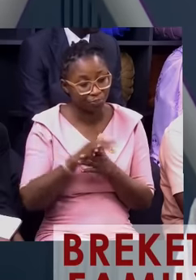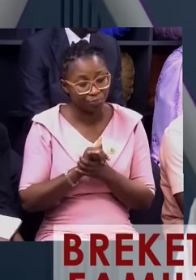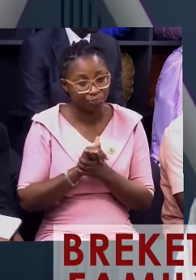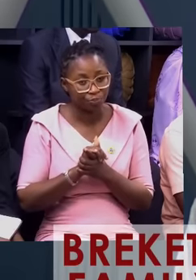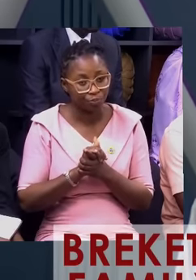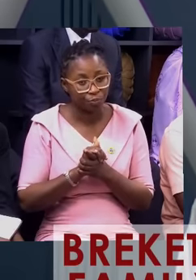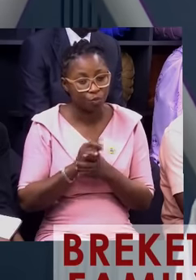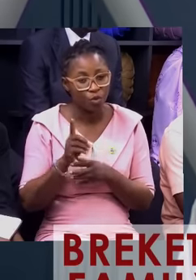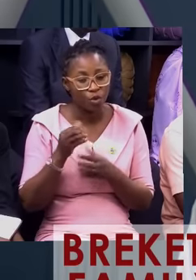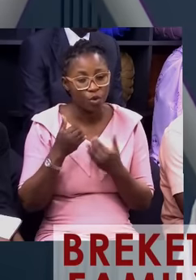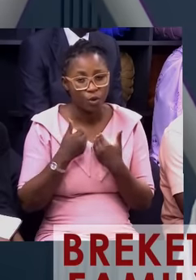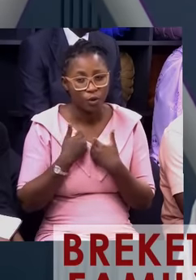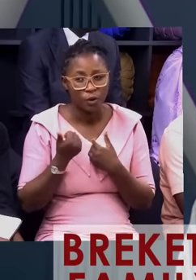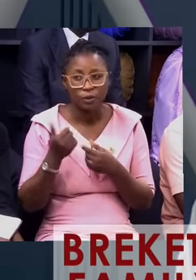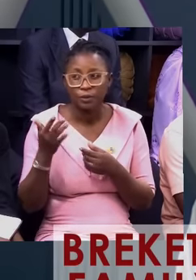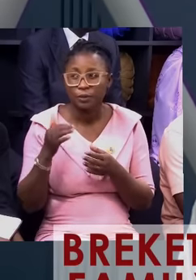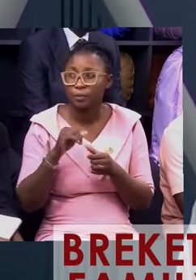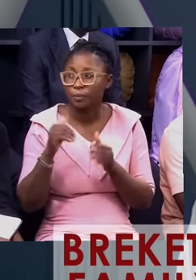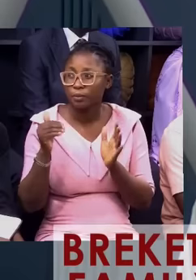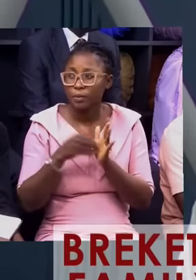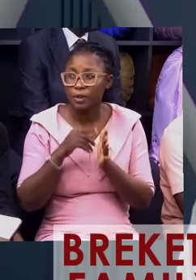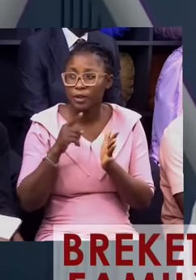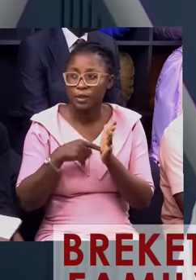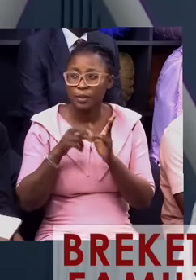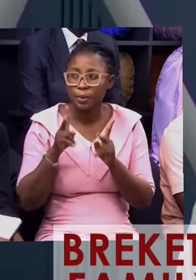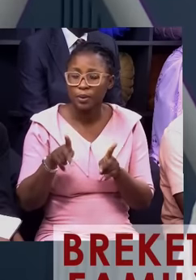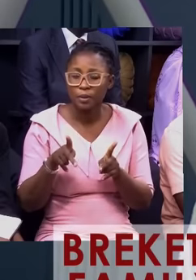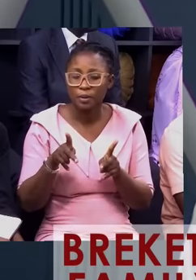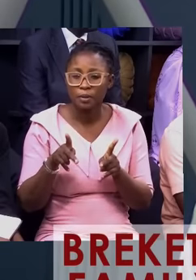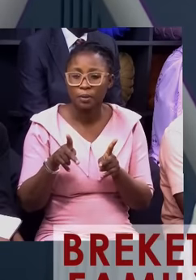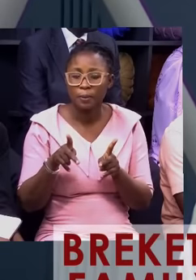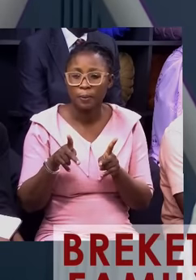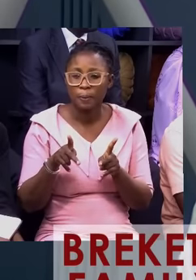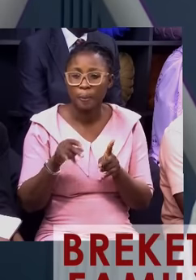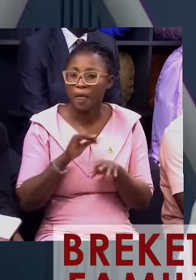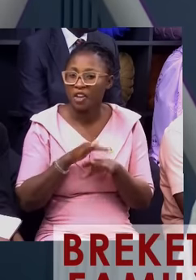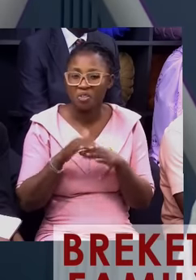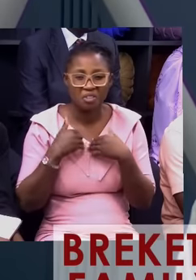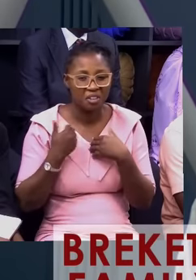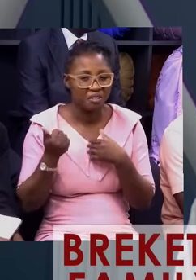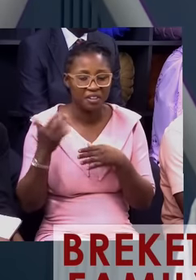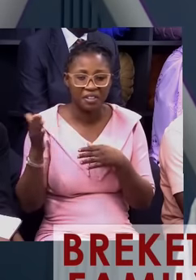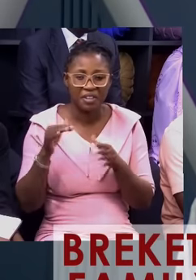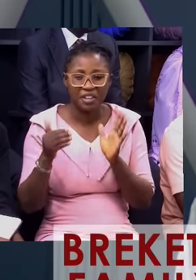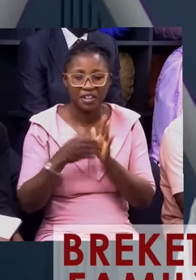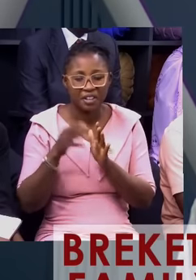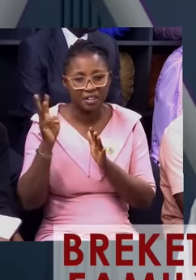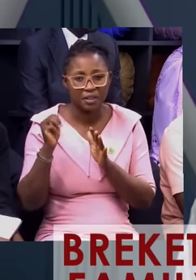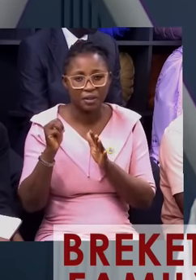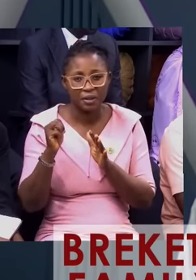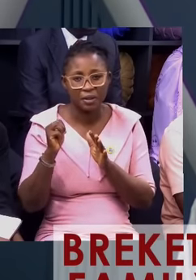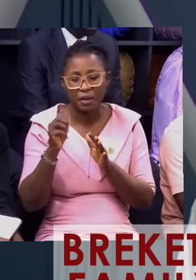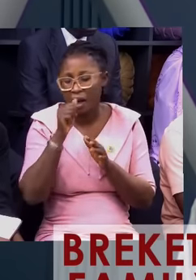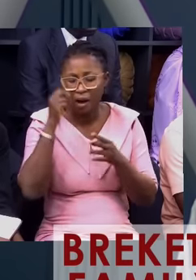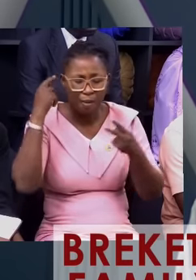studio do you have anything against this person I don't have anything against